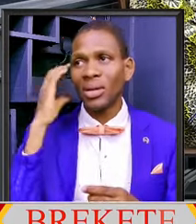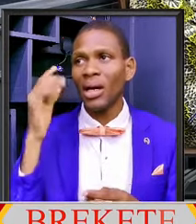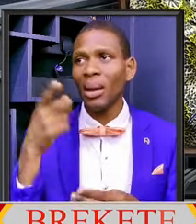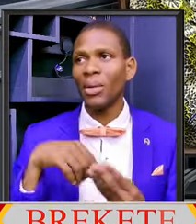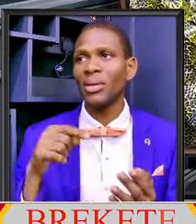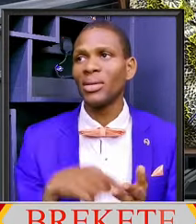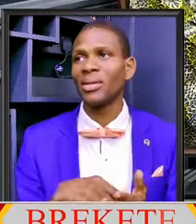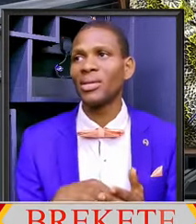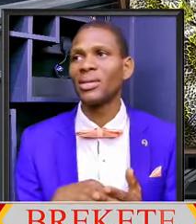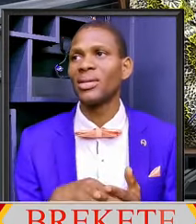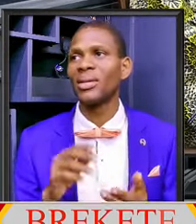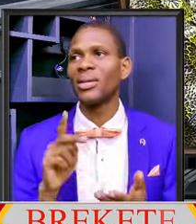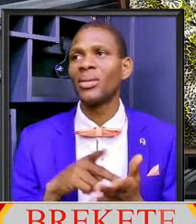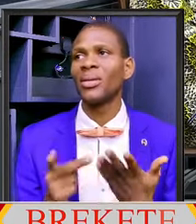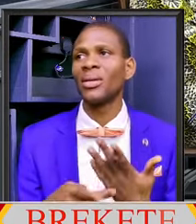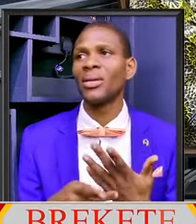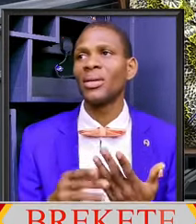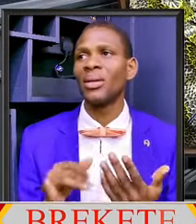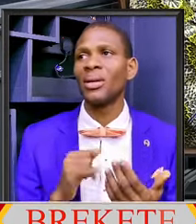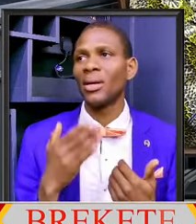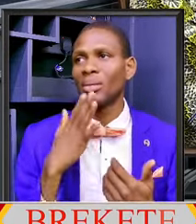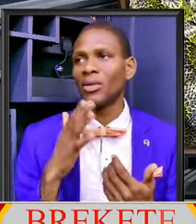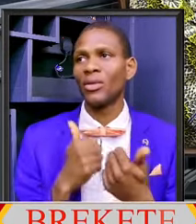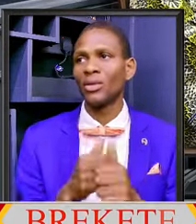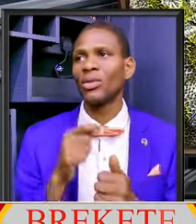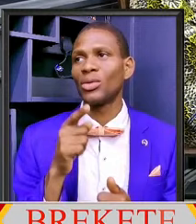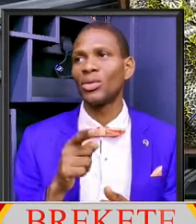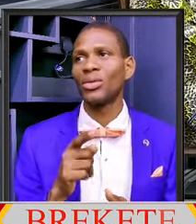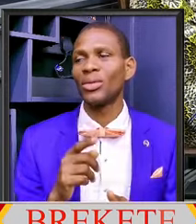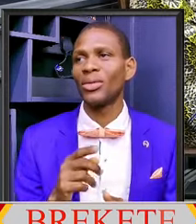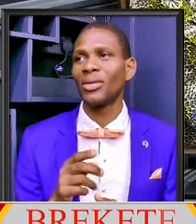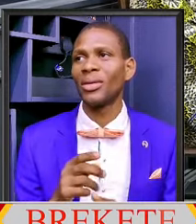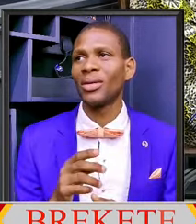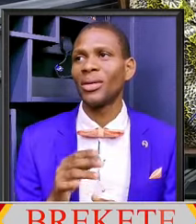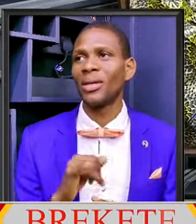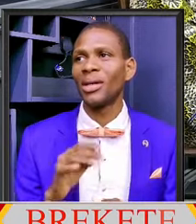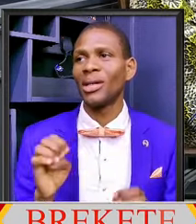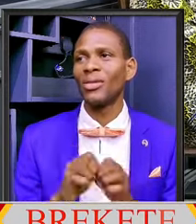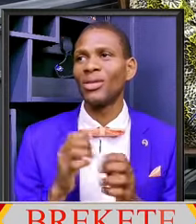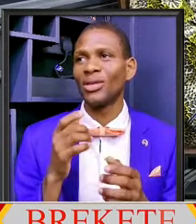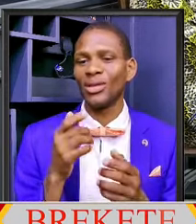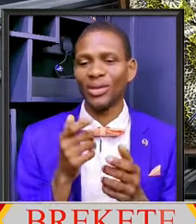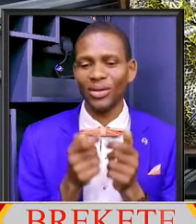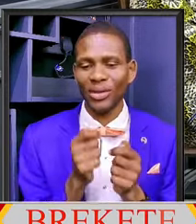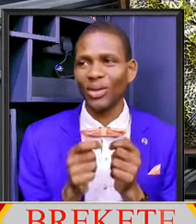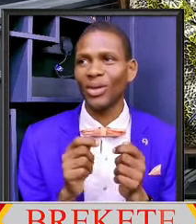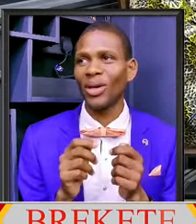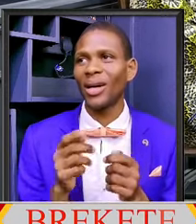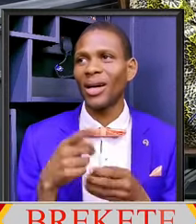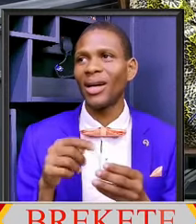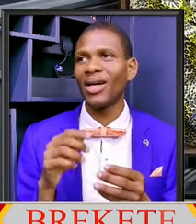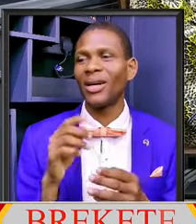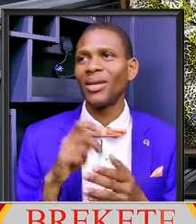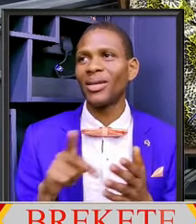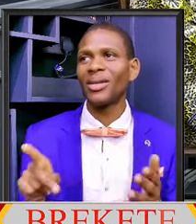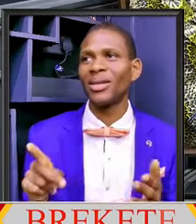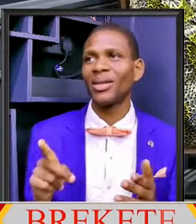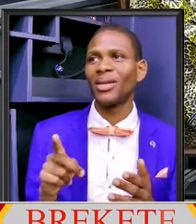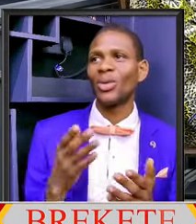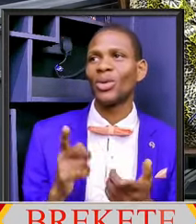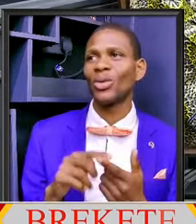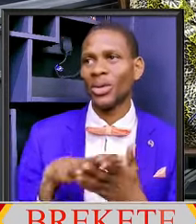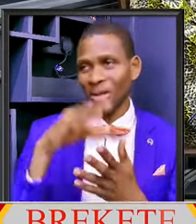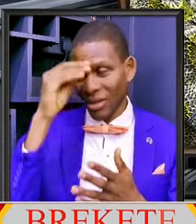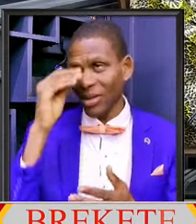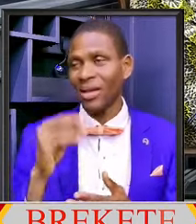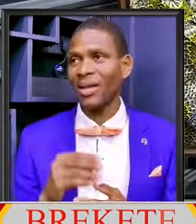this program? I have been following up. I even chat you on WhatsApp about the celebrity carpenter. You want to